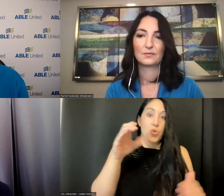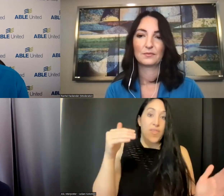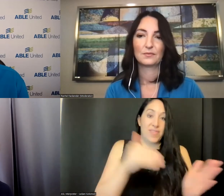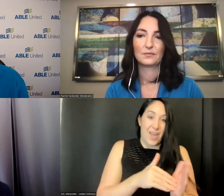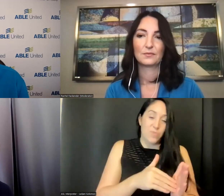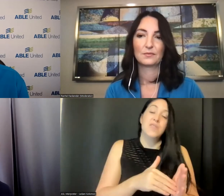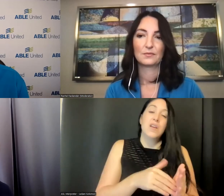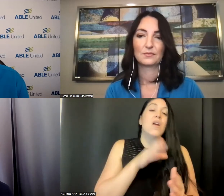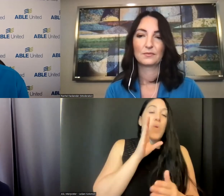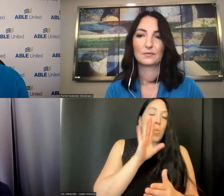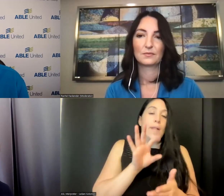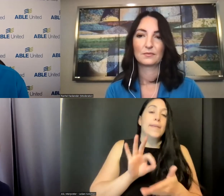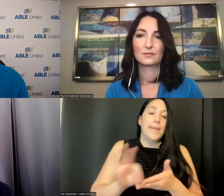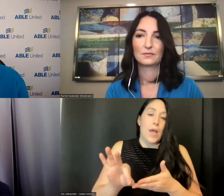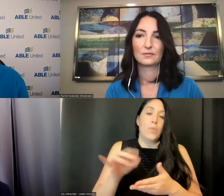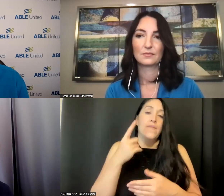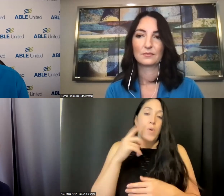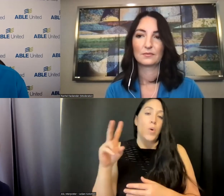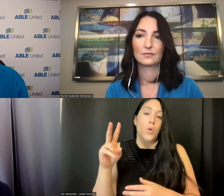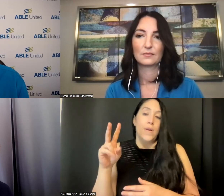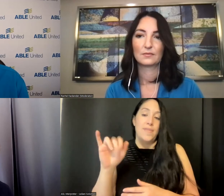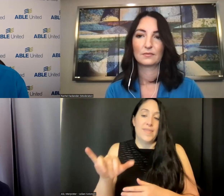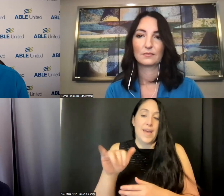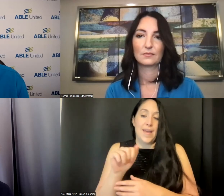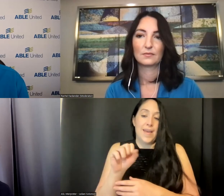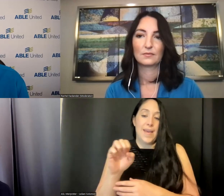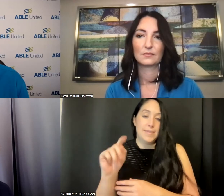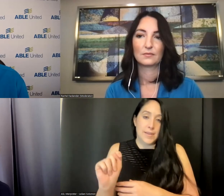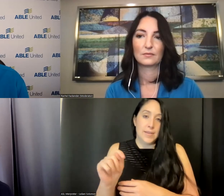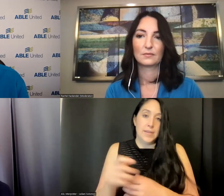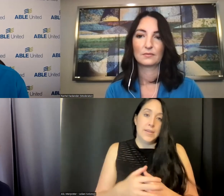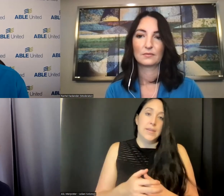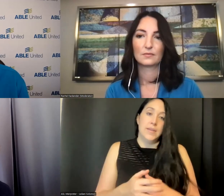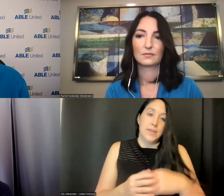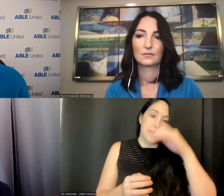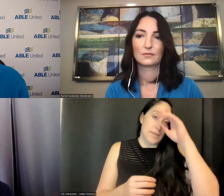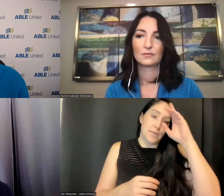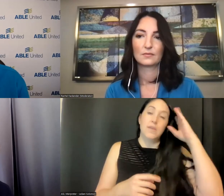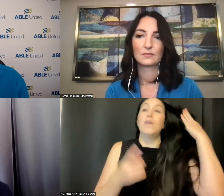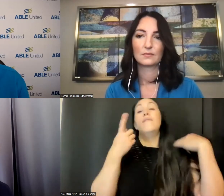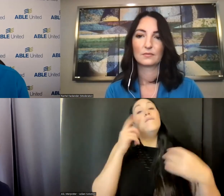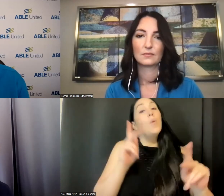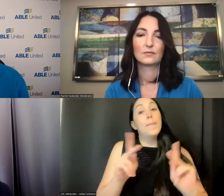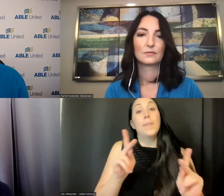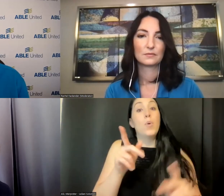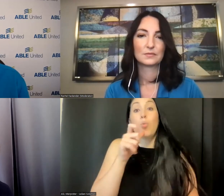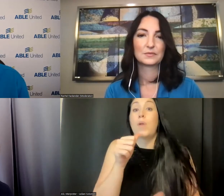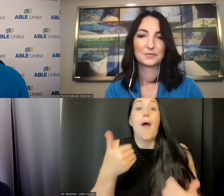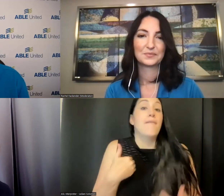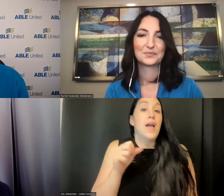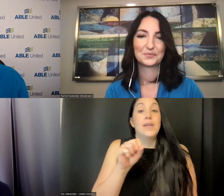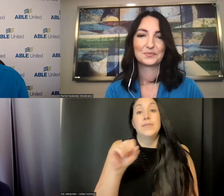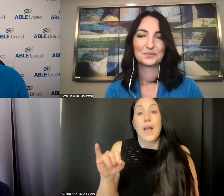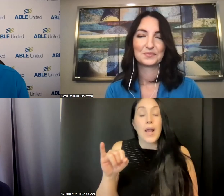$2,000 limit. People that are not on SSI, these accounts can actually go up to 418,000. So, it's going to take you